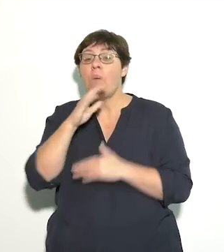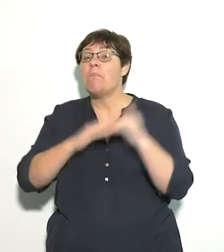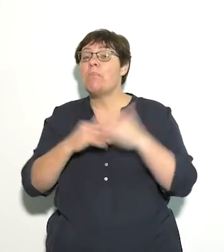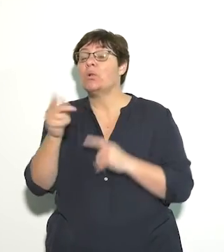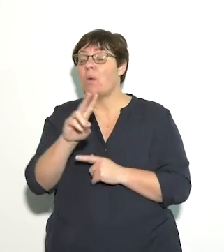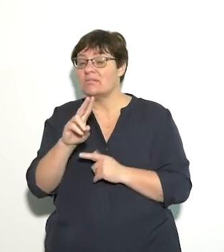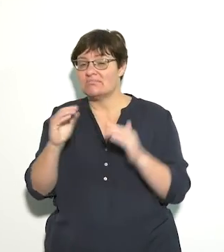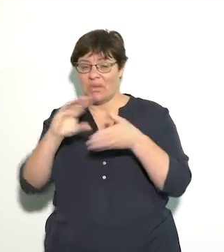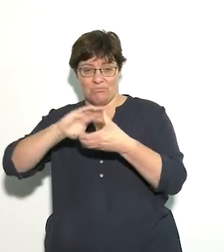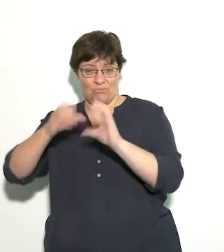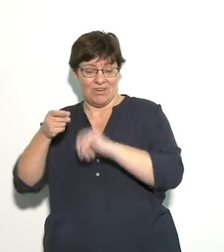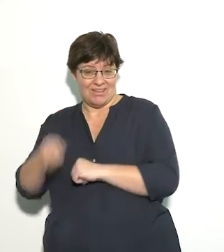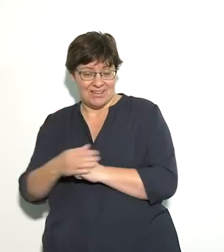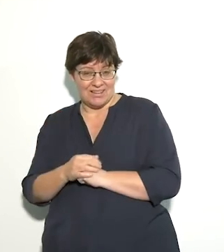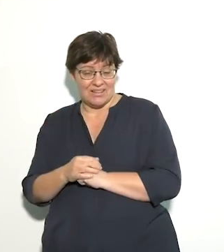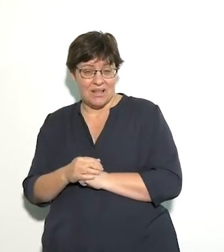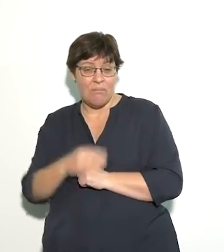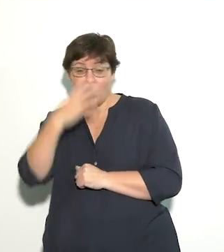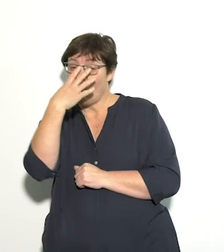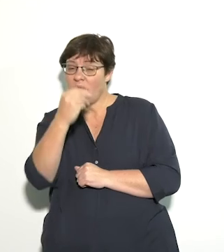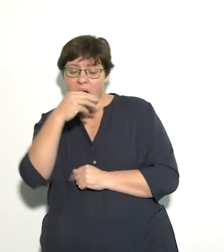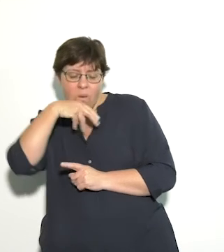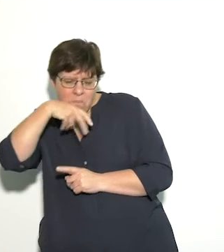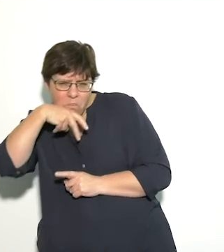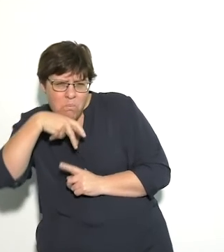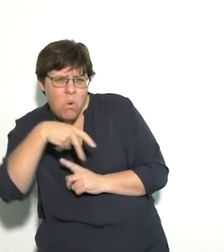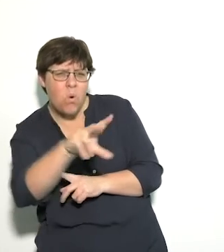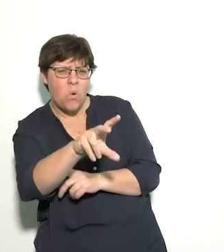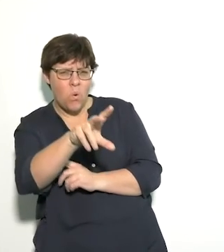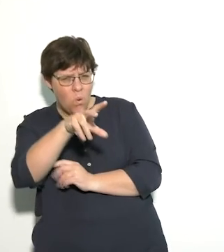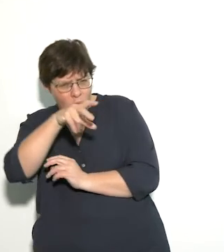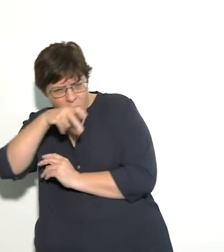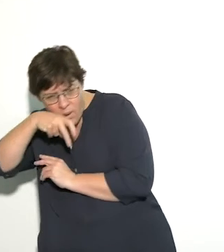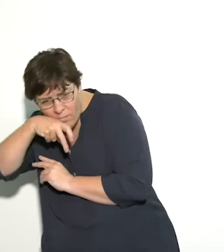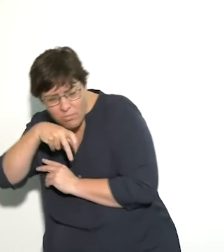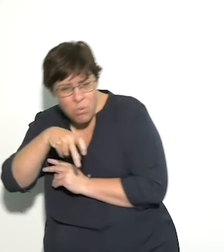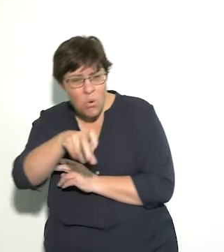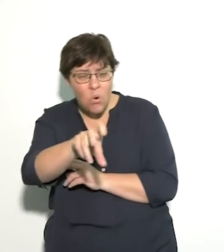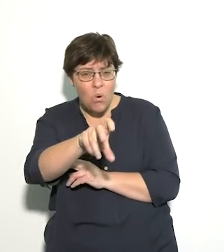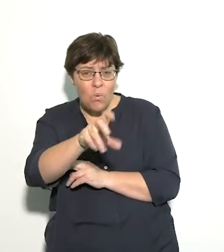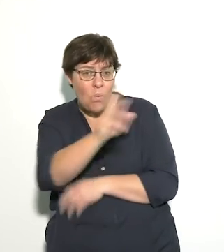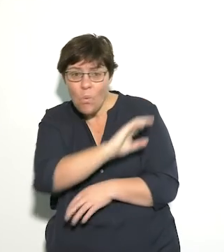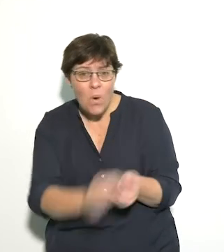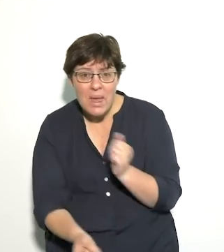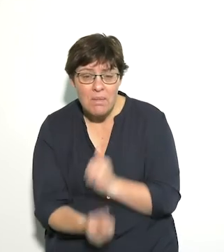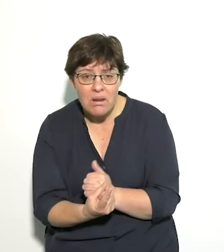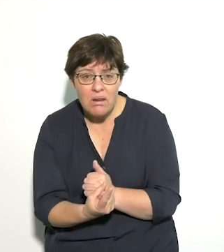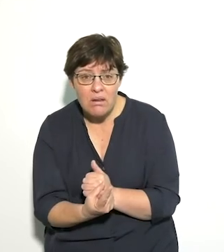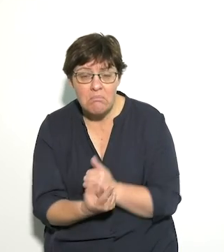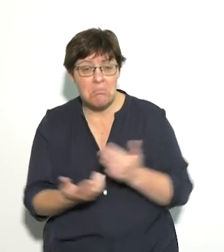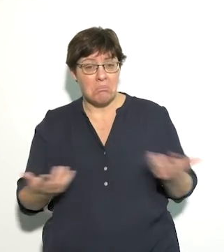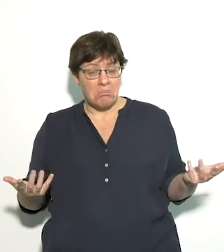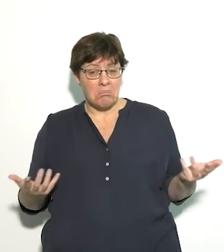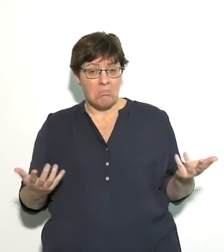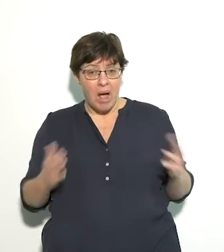brick. So as the wolf huffed and puffed, do you know what happened?